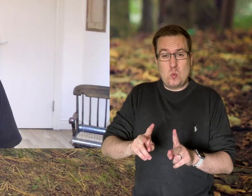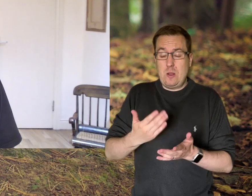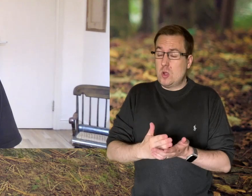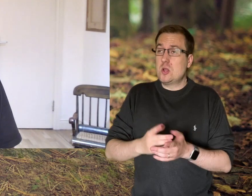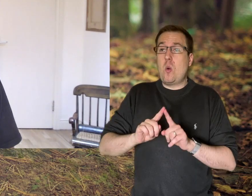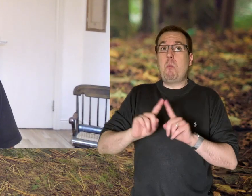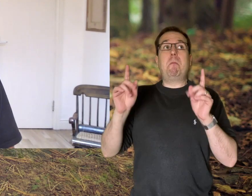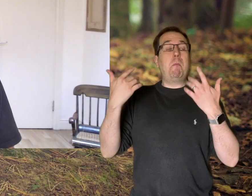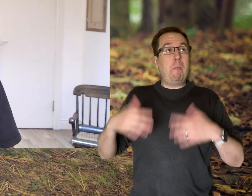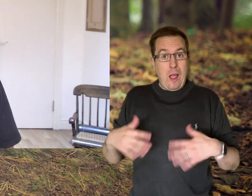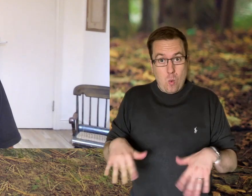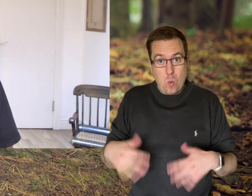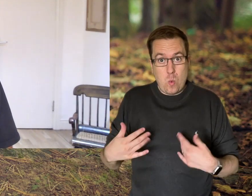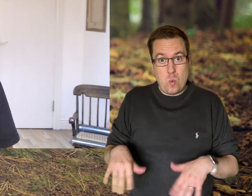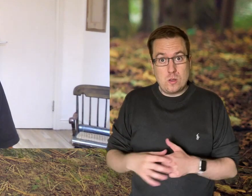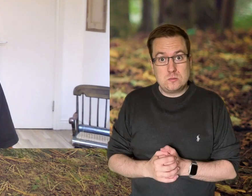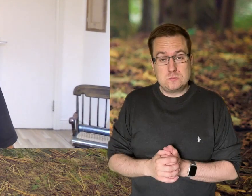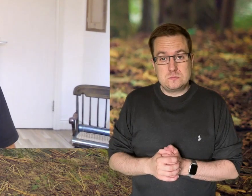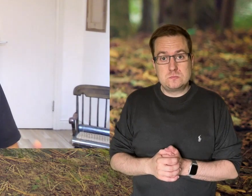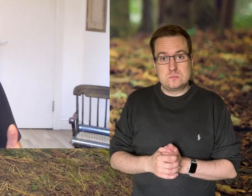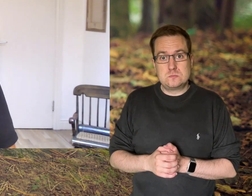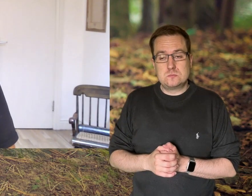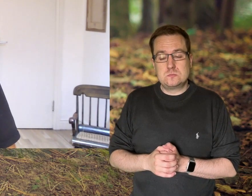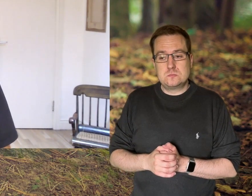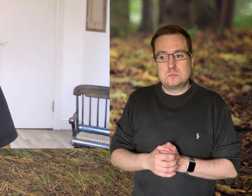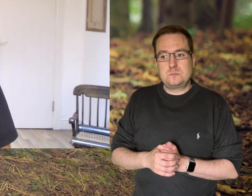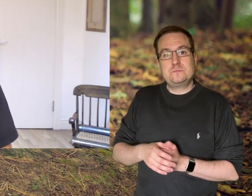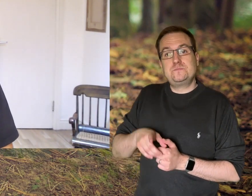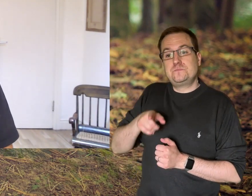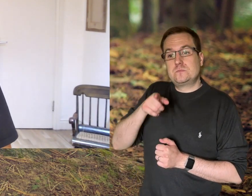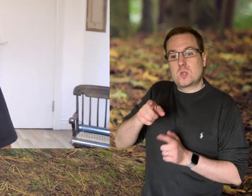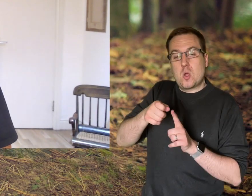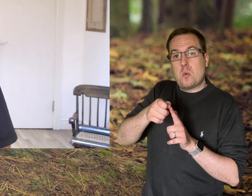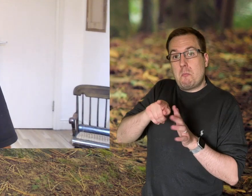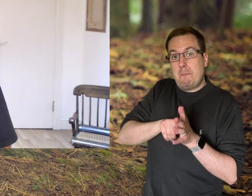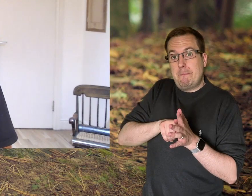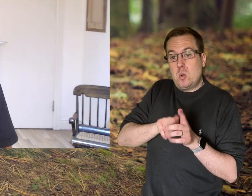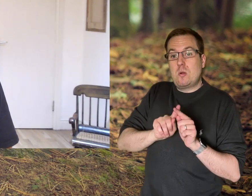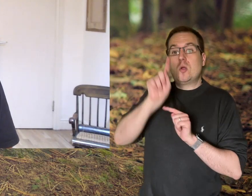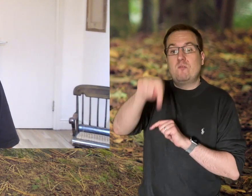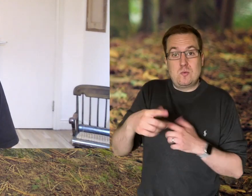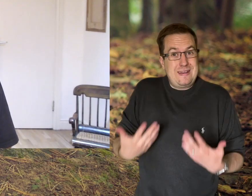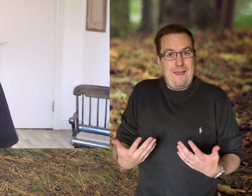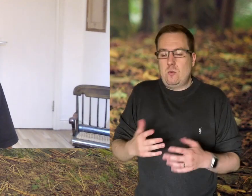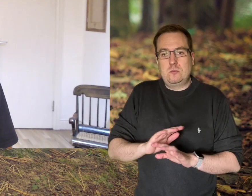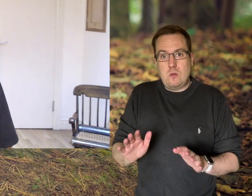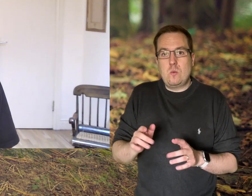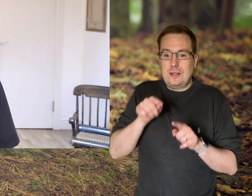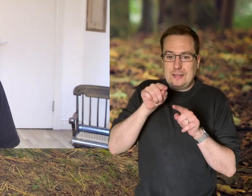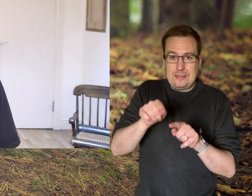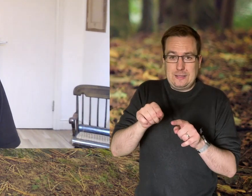his time. But he also isn't just fast-forwarding to our time, to 2021. He's proposing